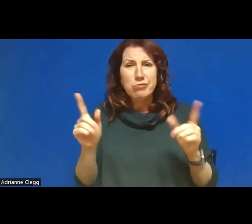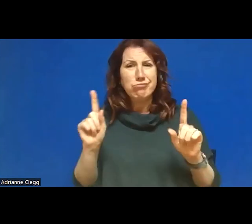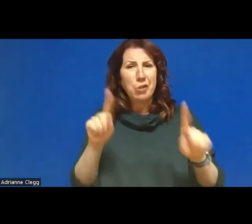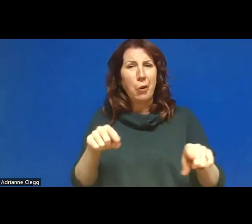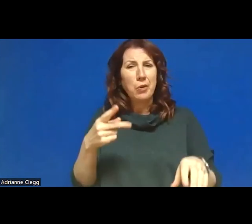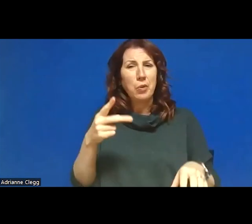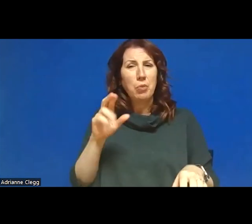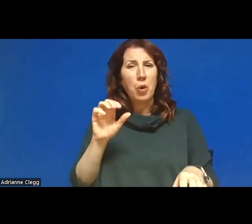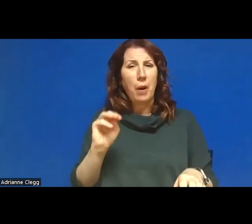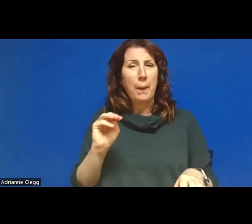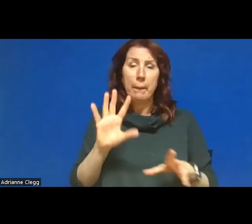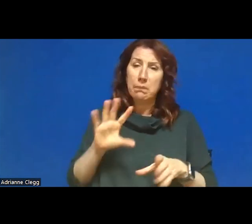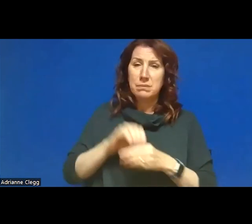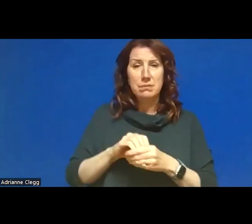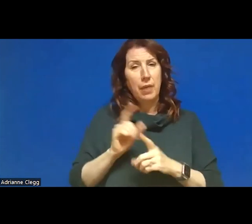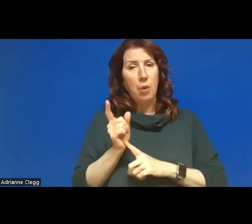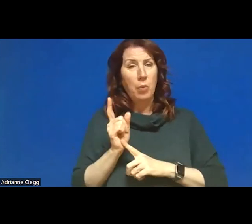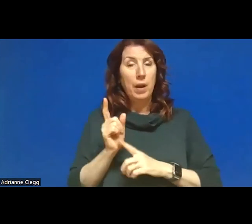just be a part of the moment?